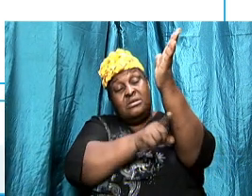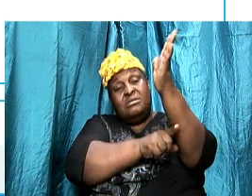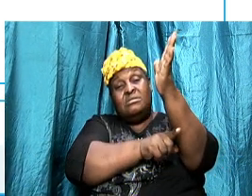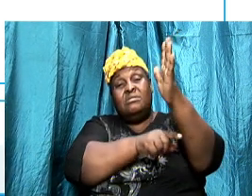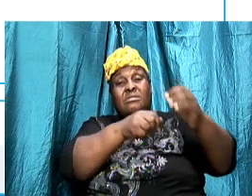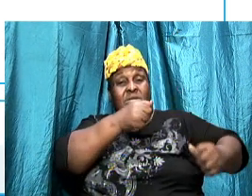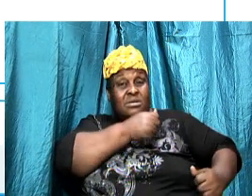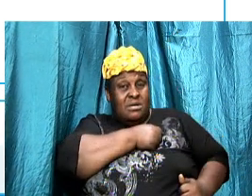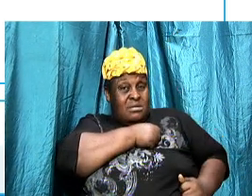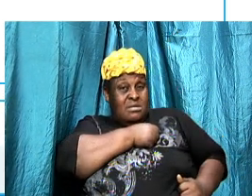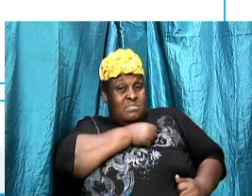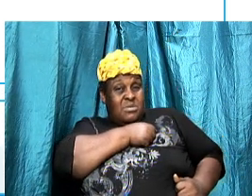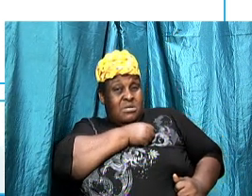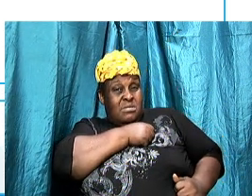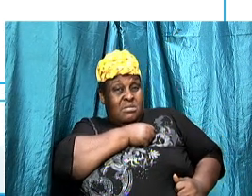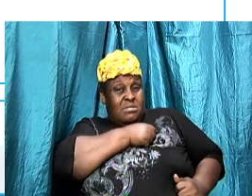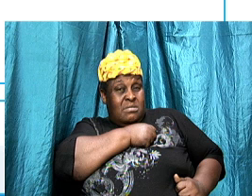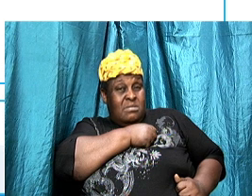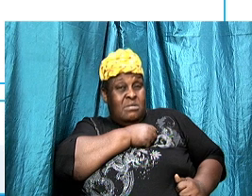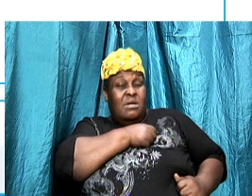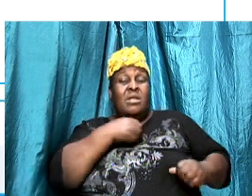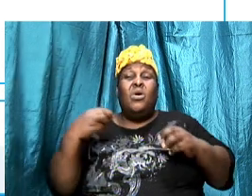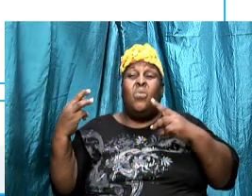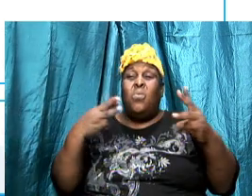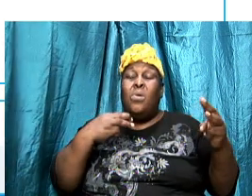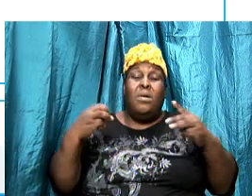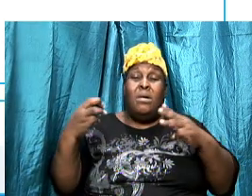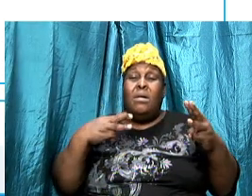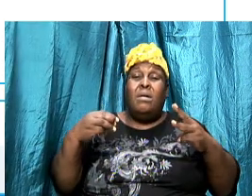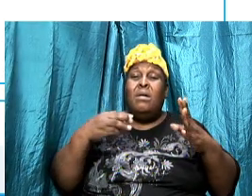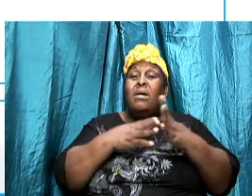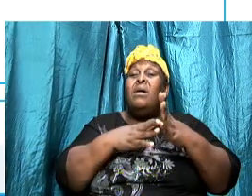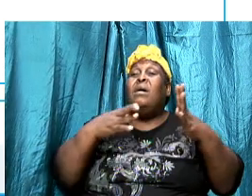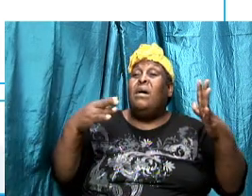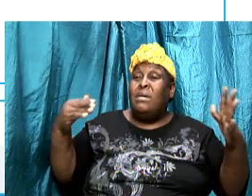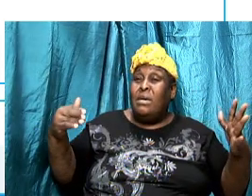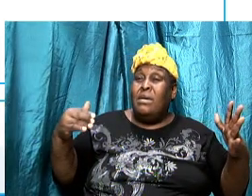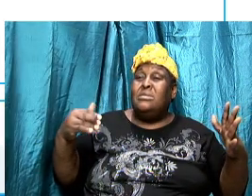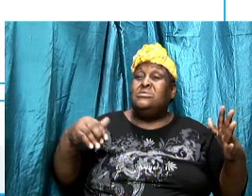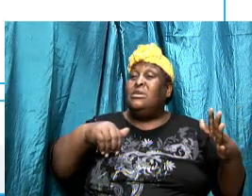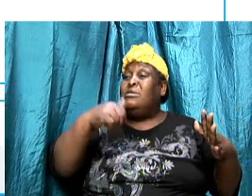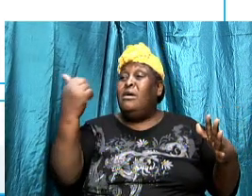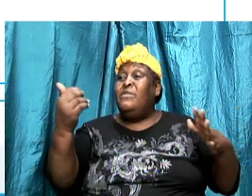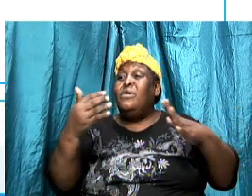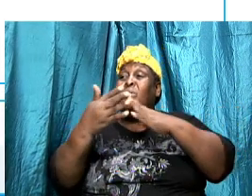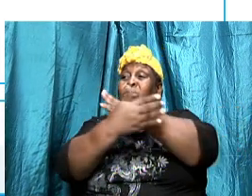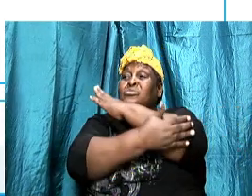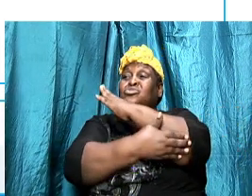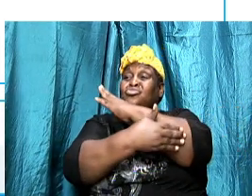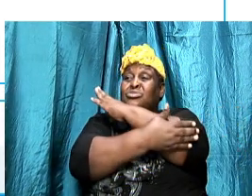Defense Force is going up against Trinidad in terms of war, you know,